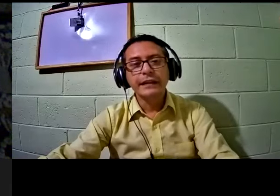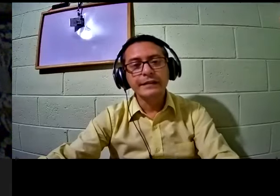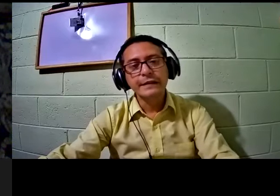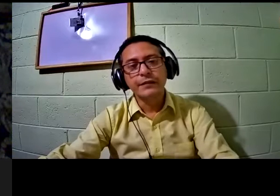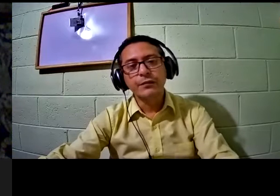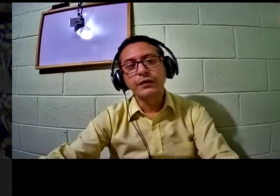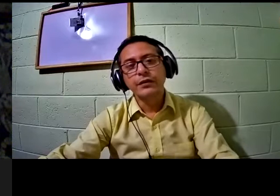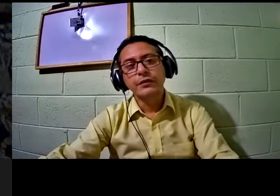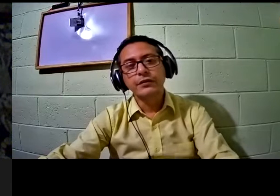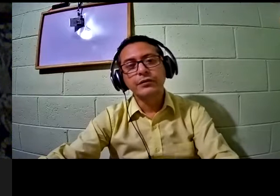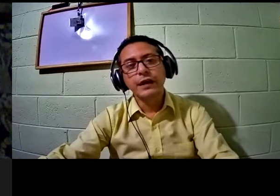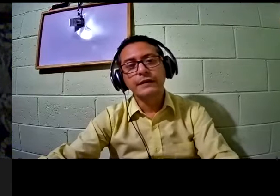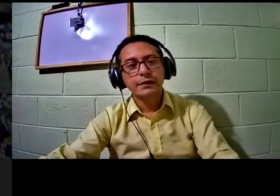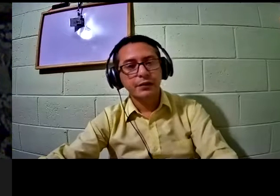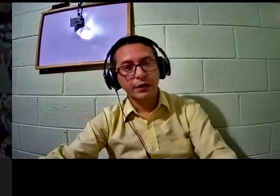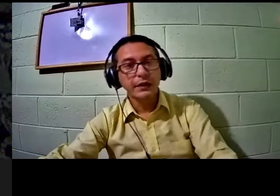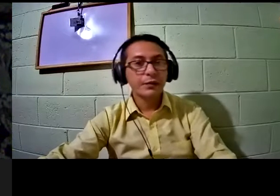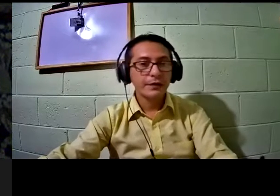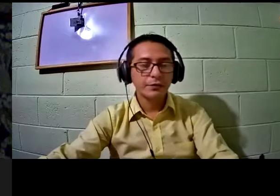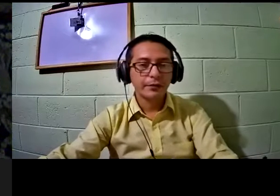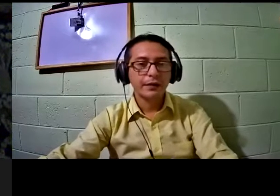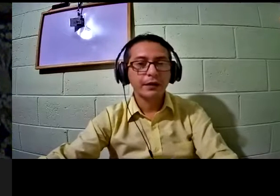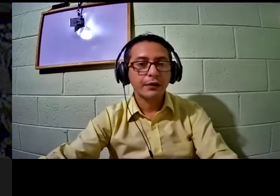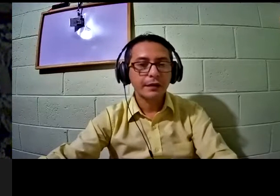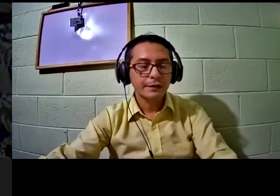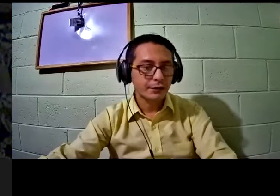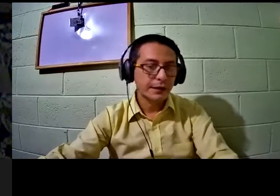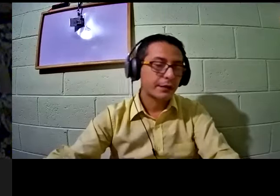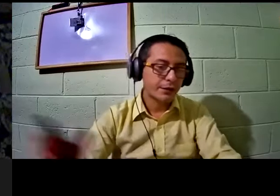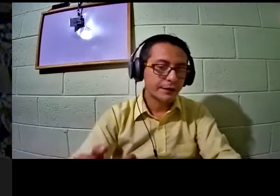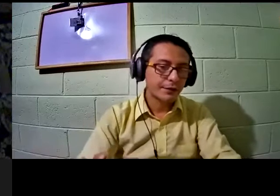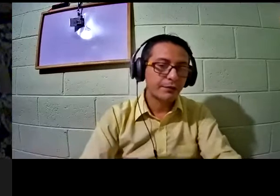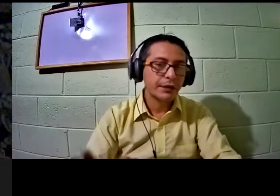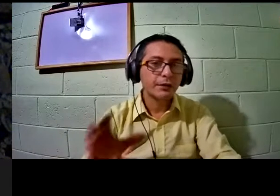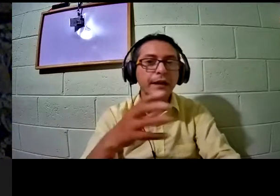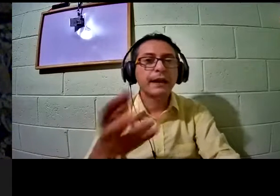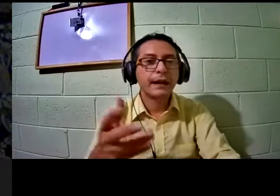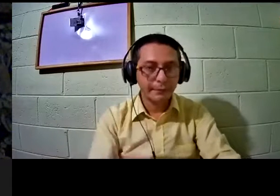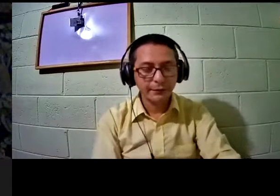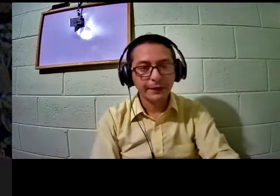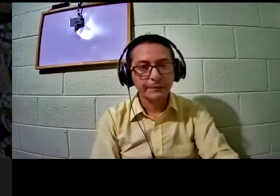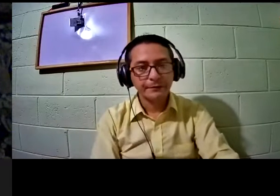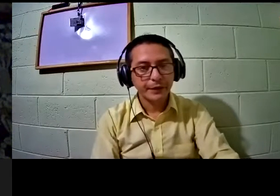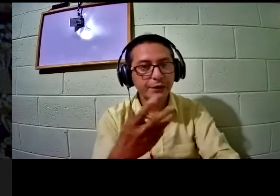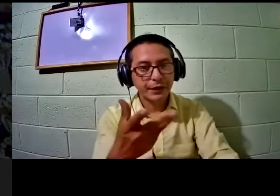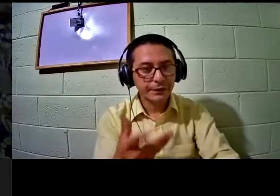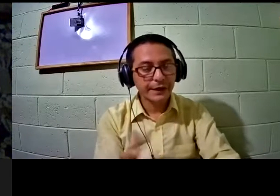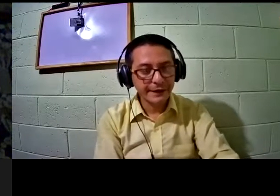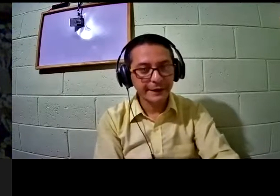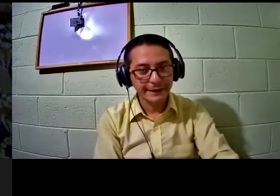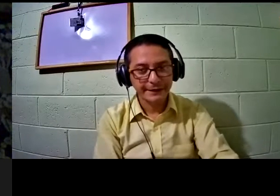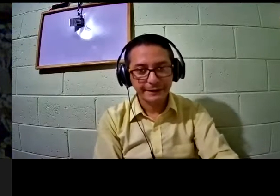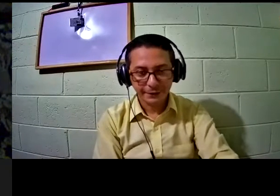To make it easy, why don't you ask Jorge to ask you? ¿Por qué no en la conversación? Ya que Jorge se nos va uniendo, que él haga la pregunta. And you